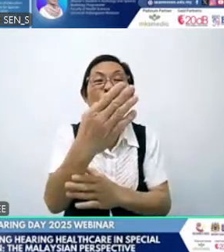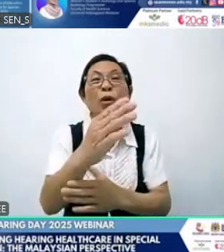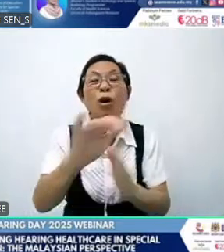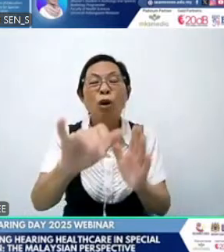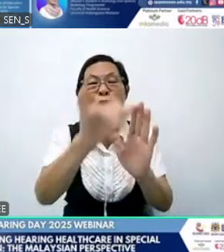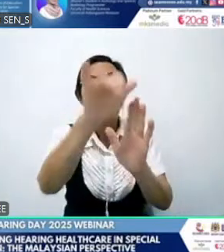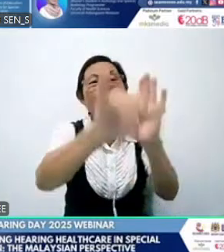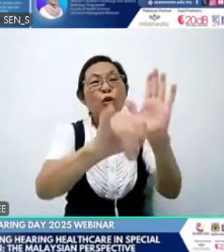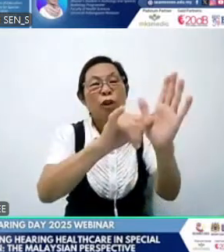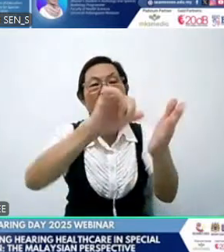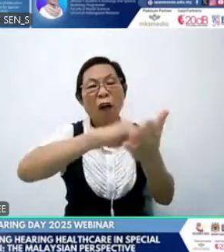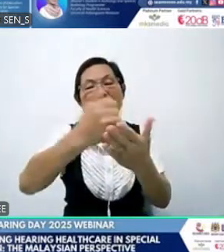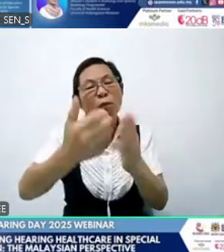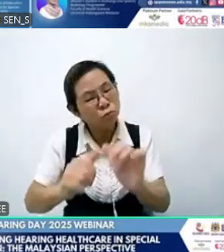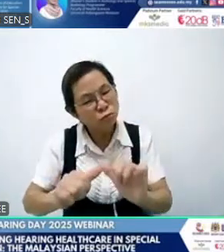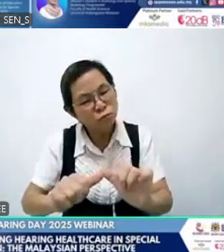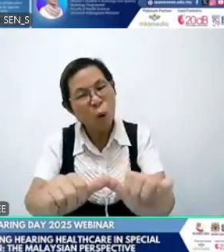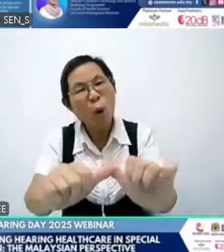in.